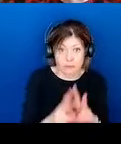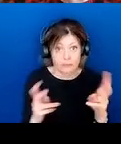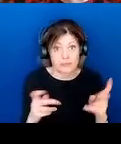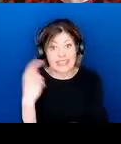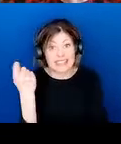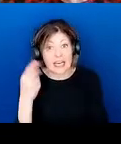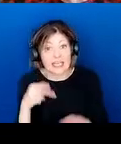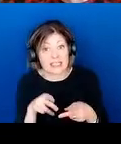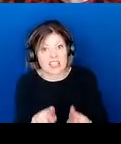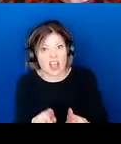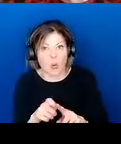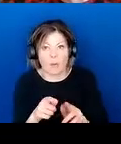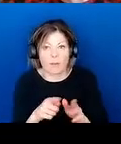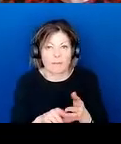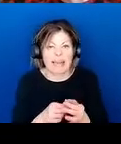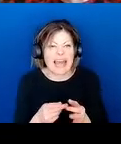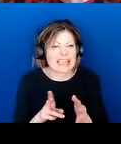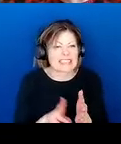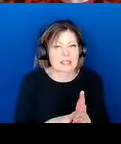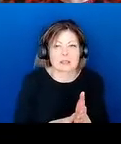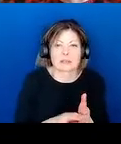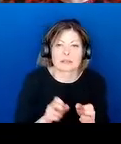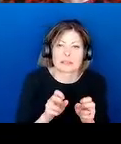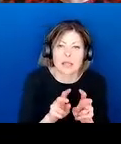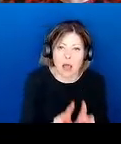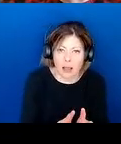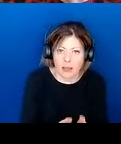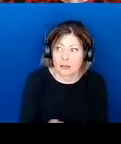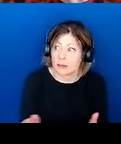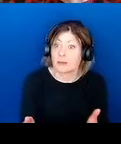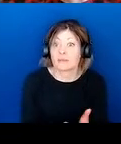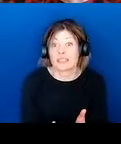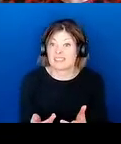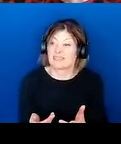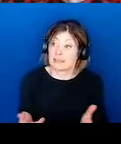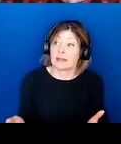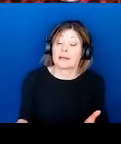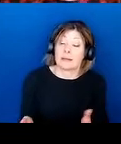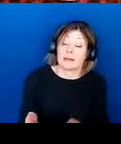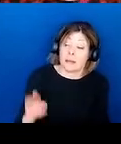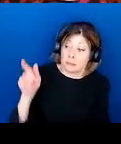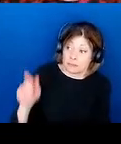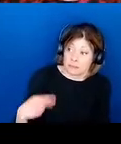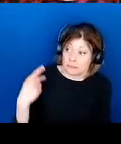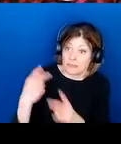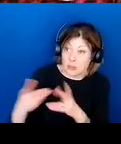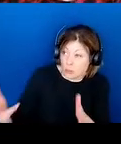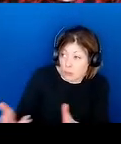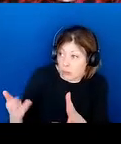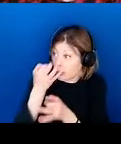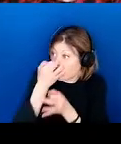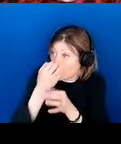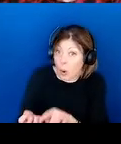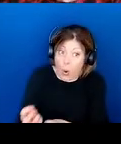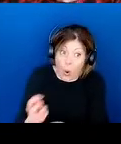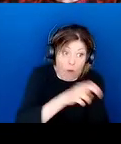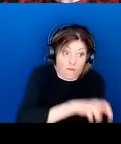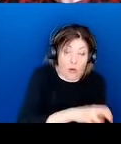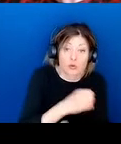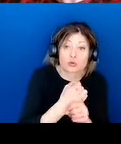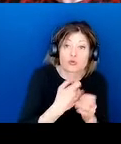to come and enticing the visitor to cross the lake onto Grotto Island.